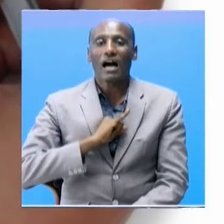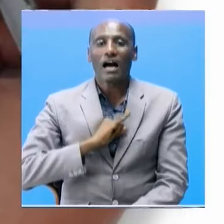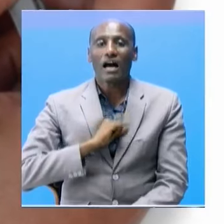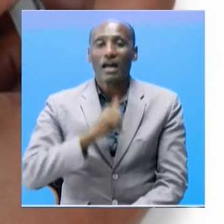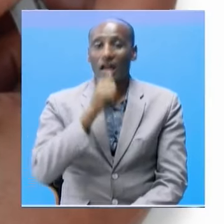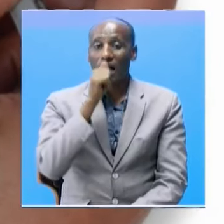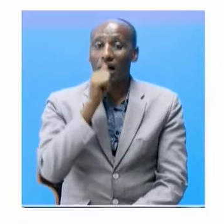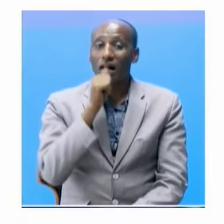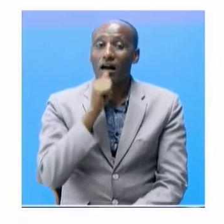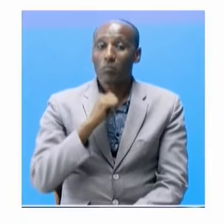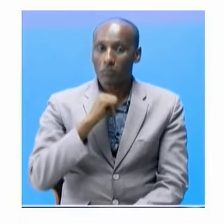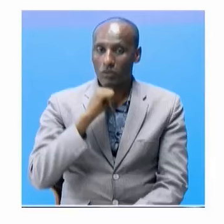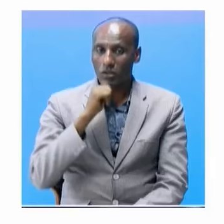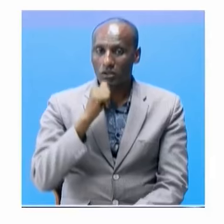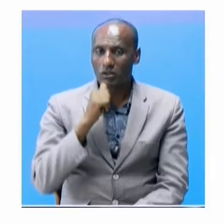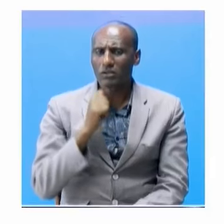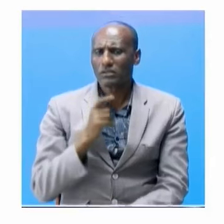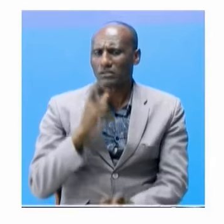sure.